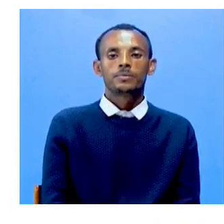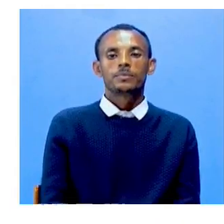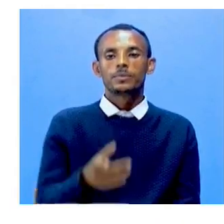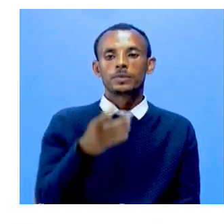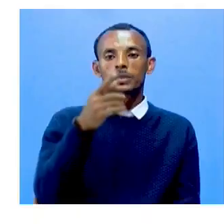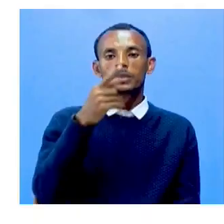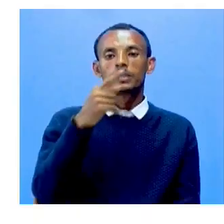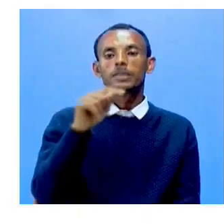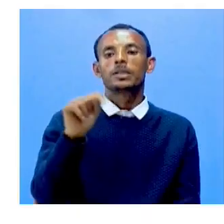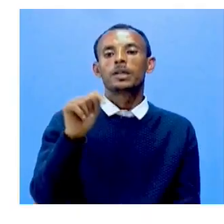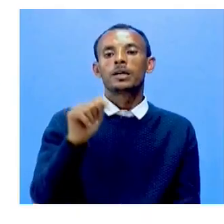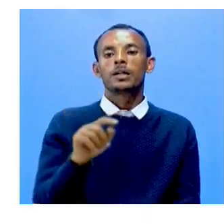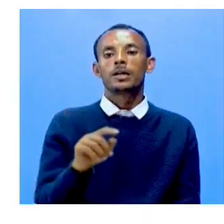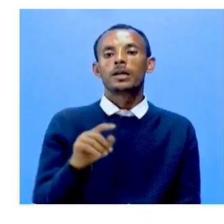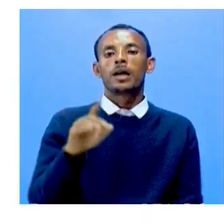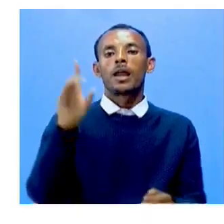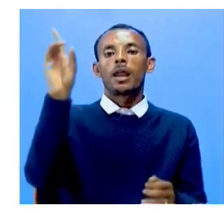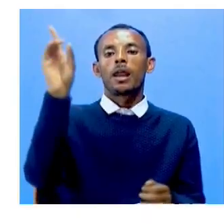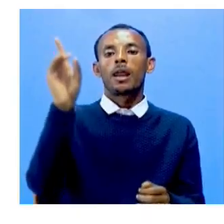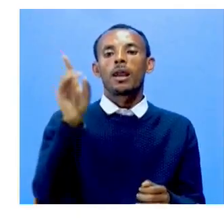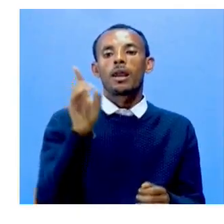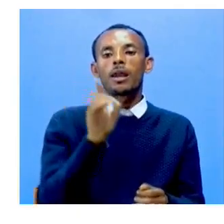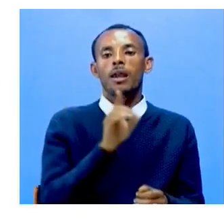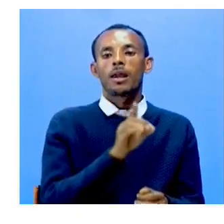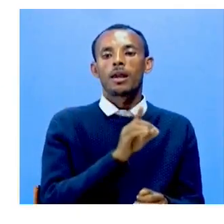the diagonal